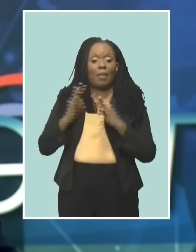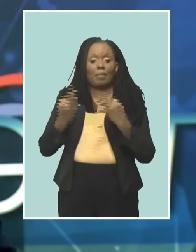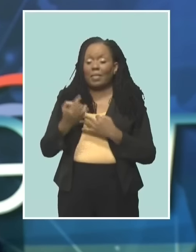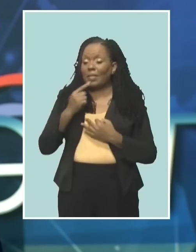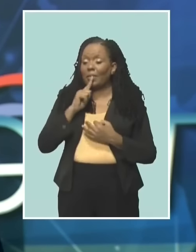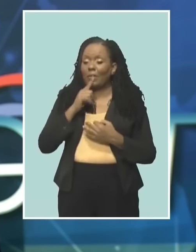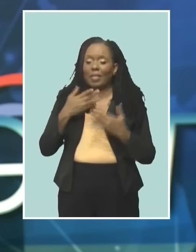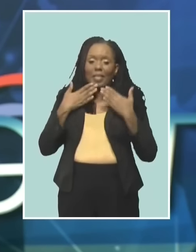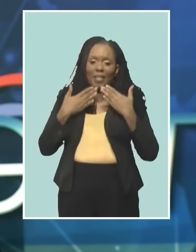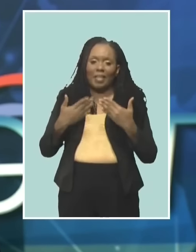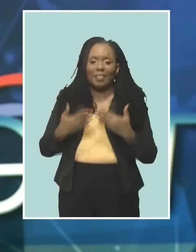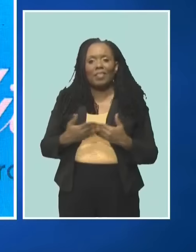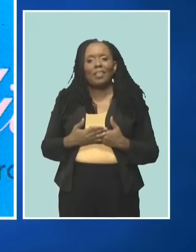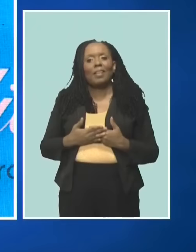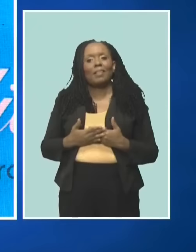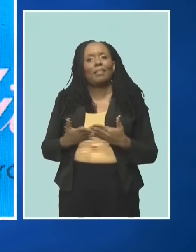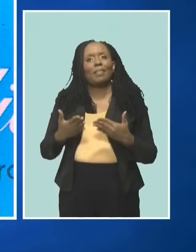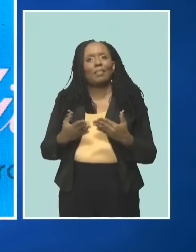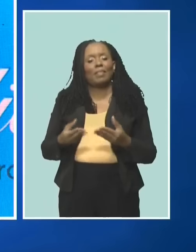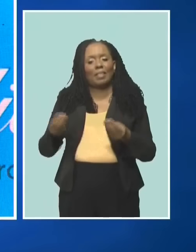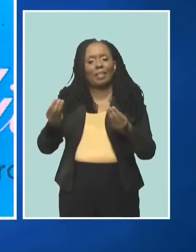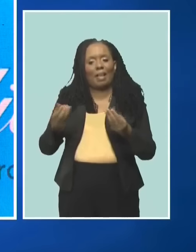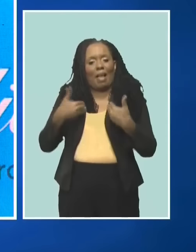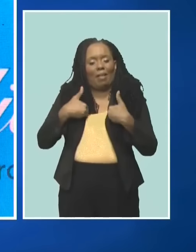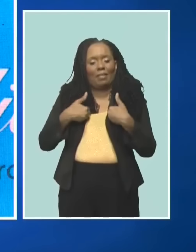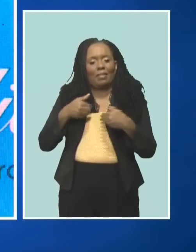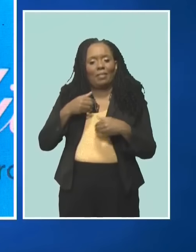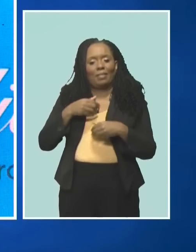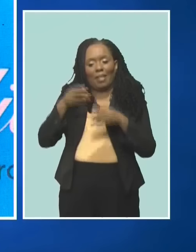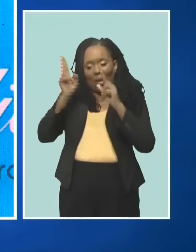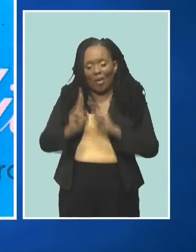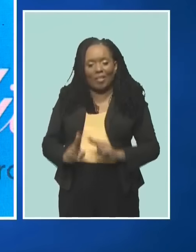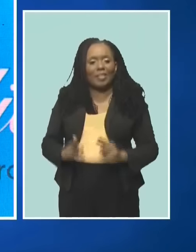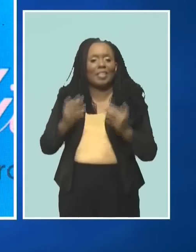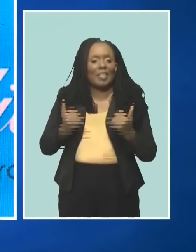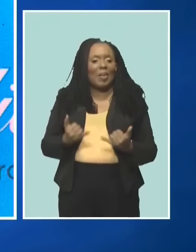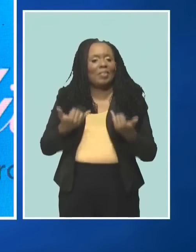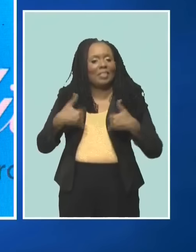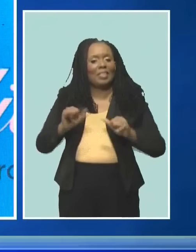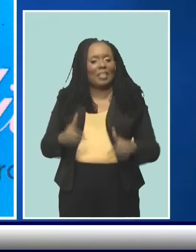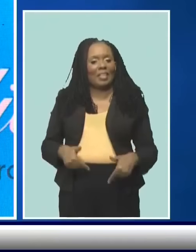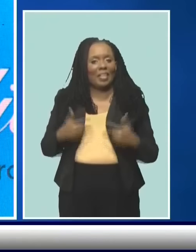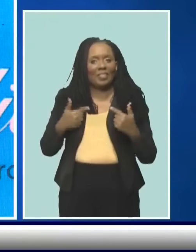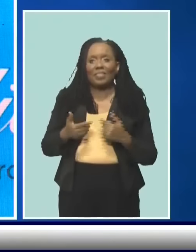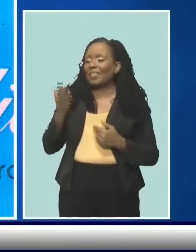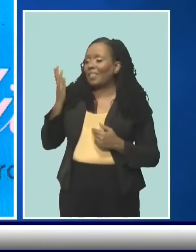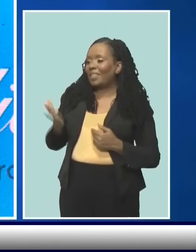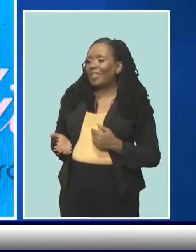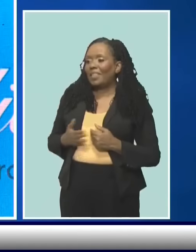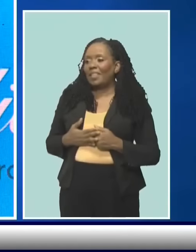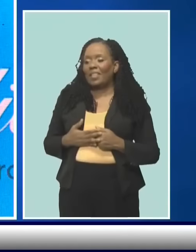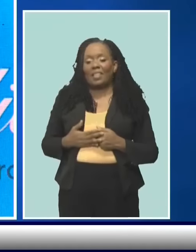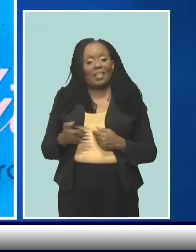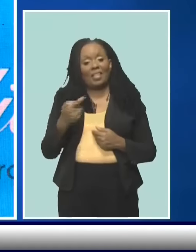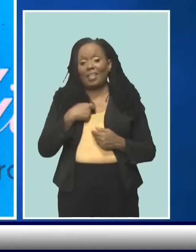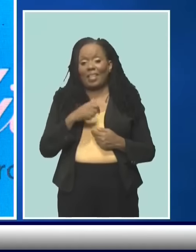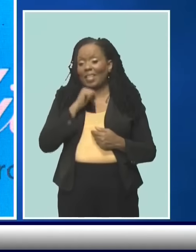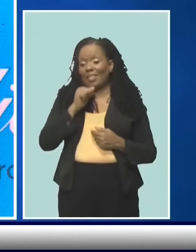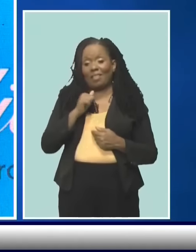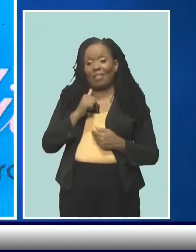still alive. I did not ask for it. Indeed, I was not told